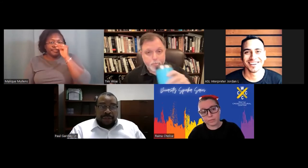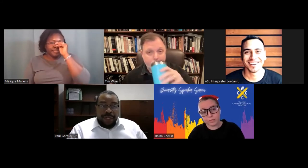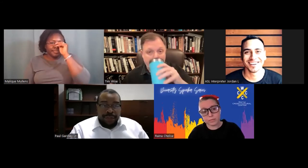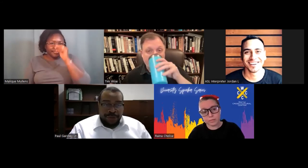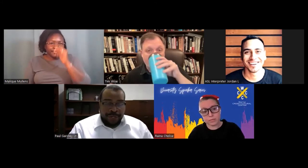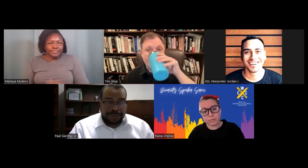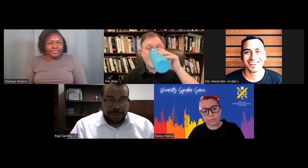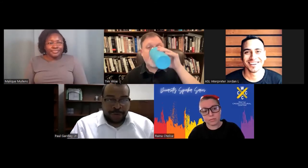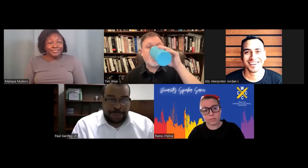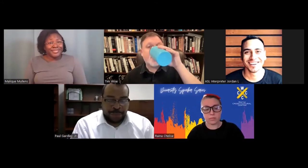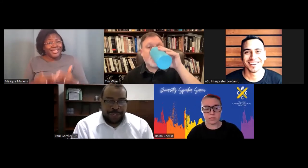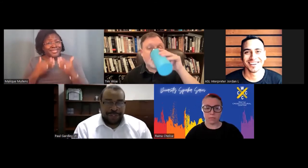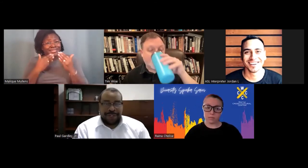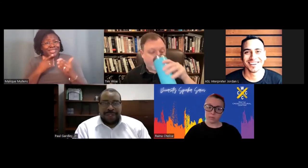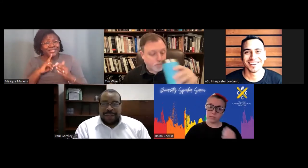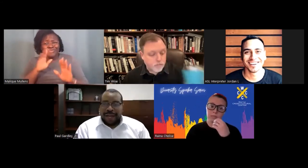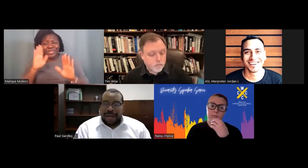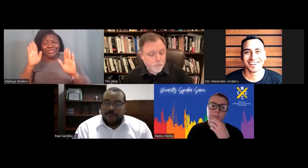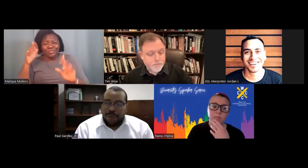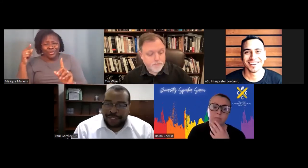Yeah, thank you, that's a great point.